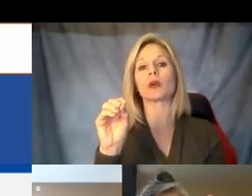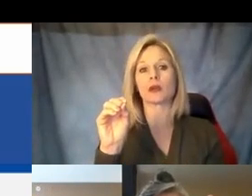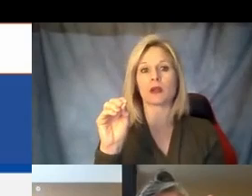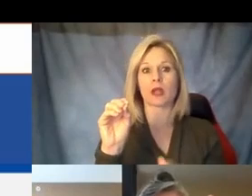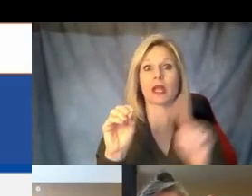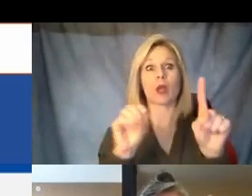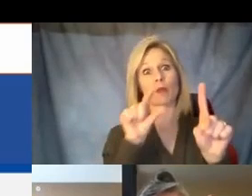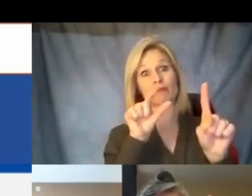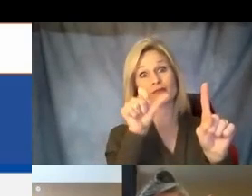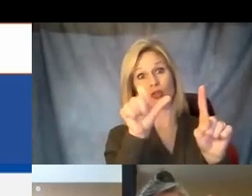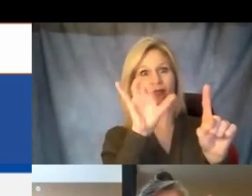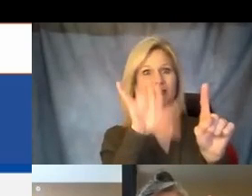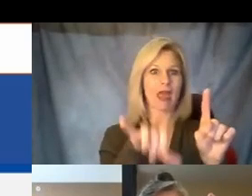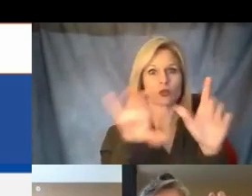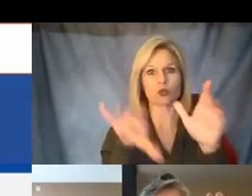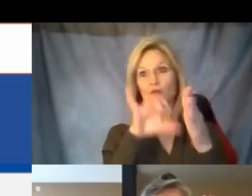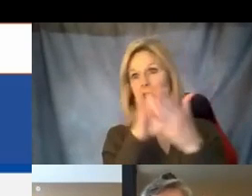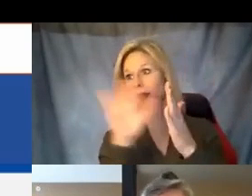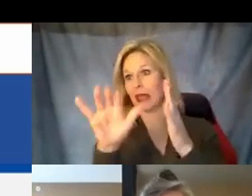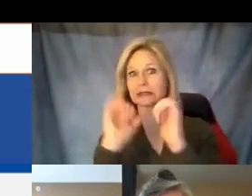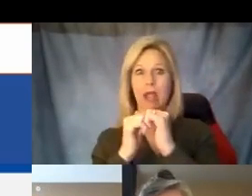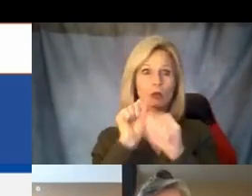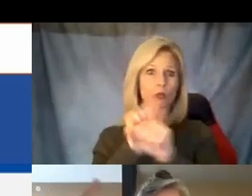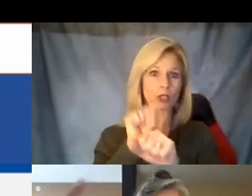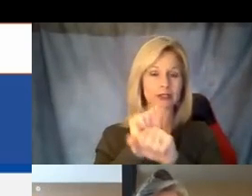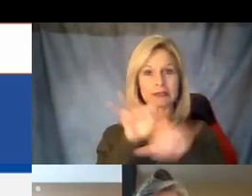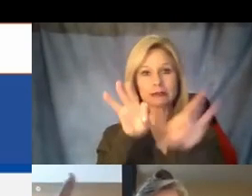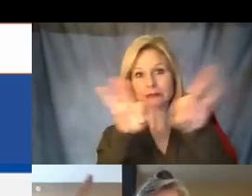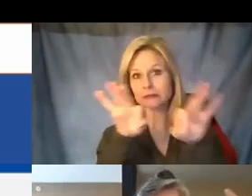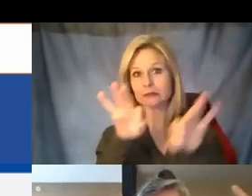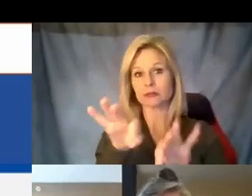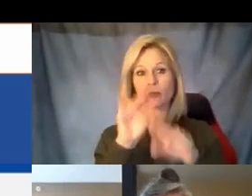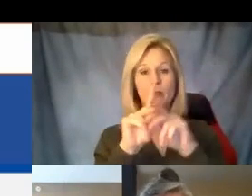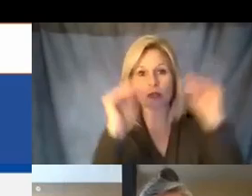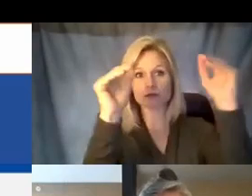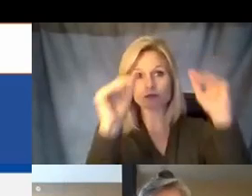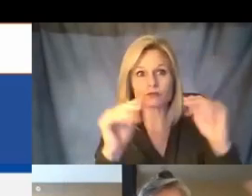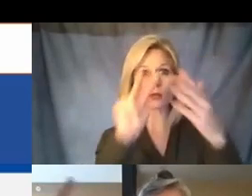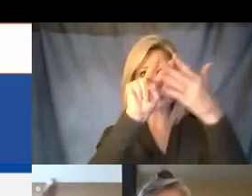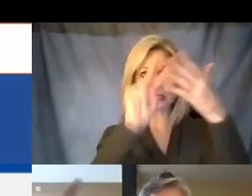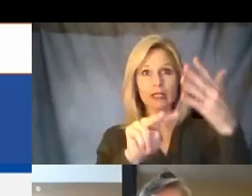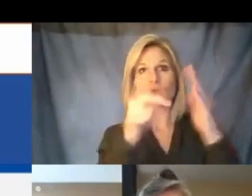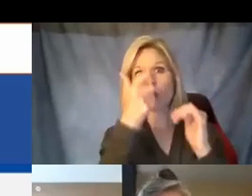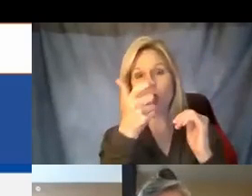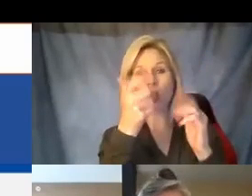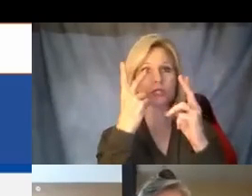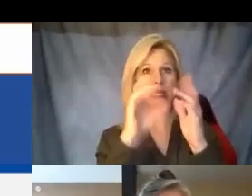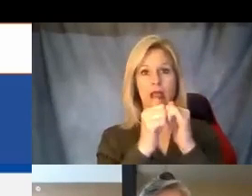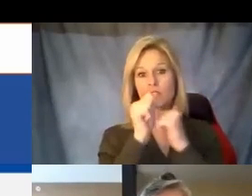do this, this is how it works, so that people can walk through how to follow